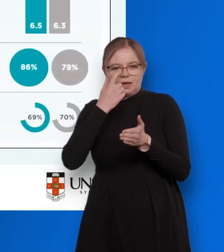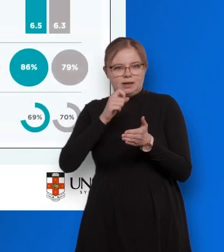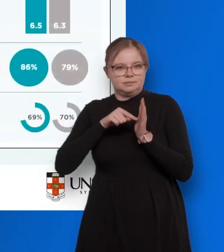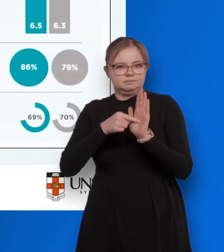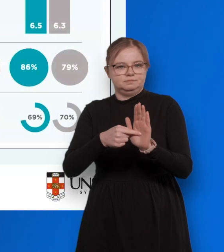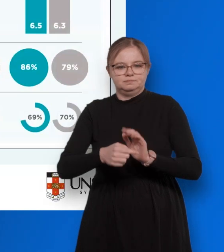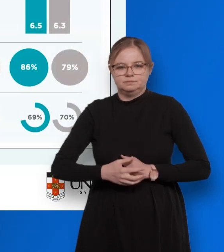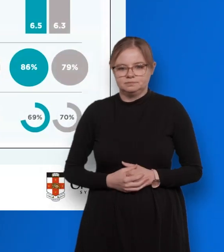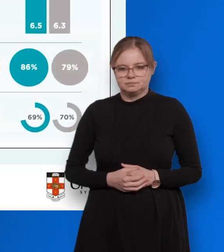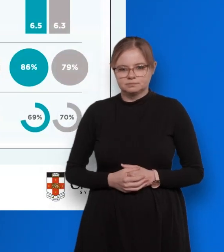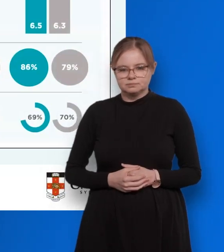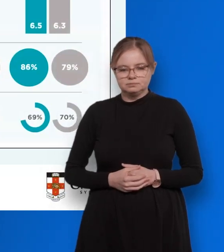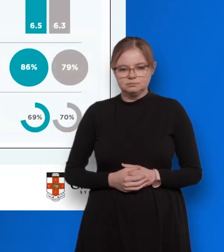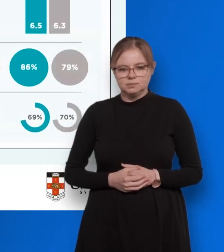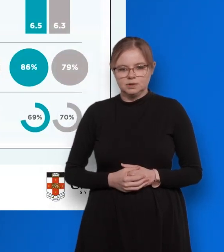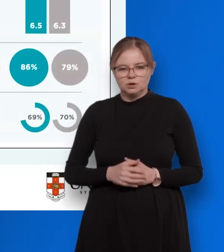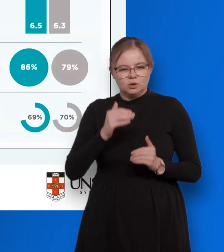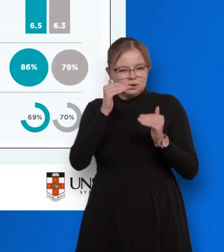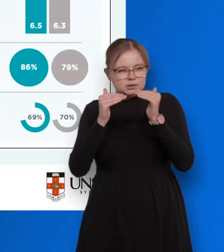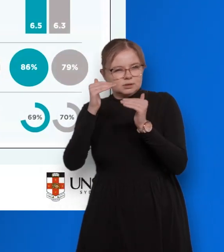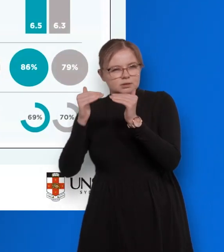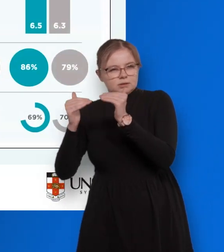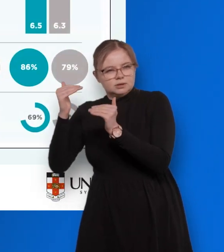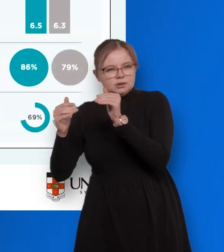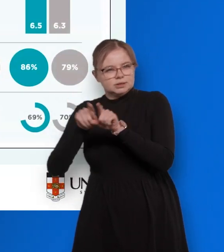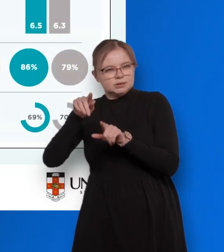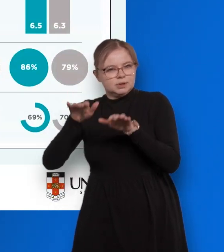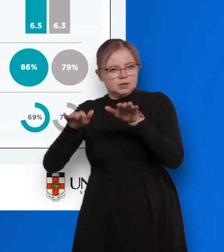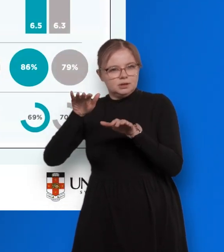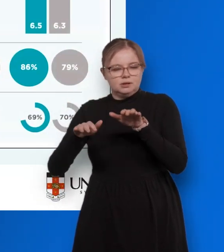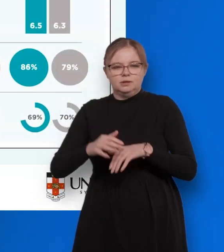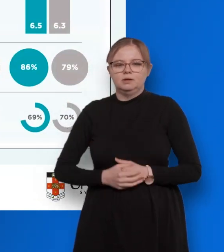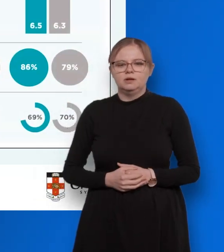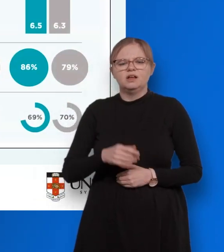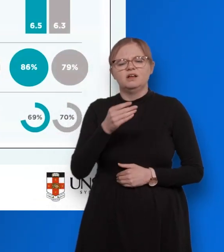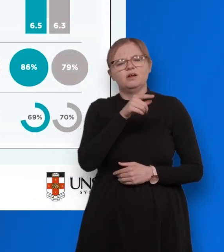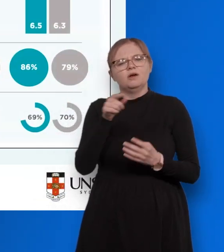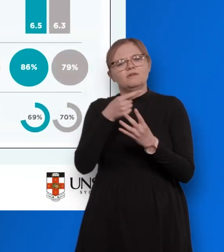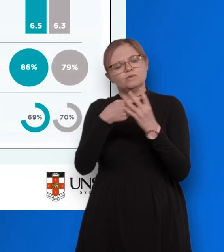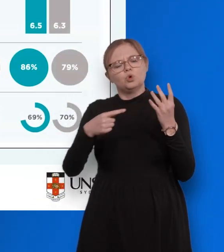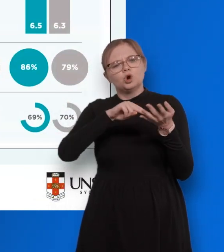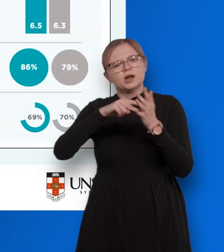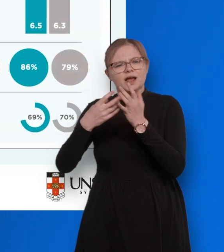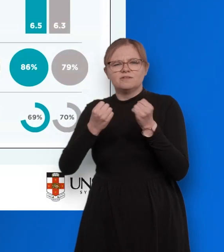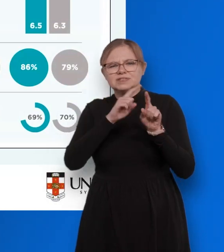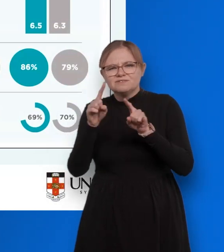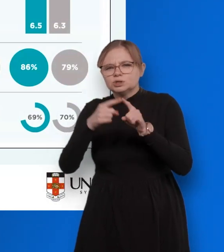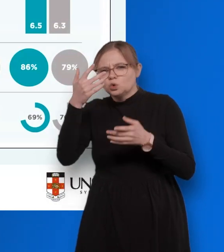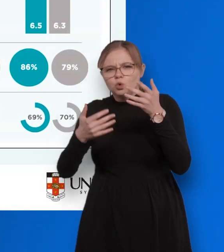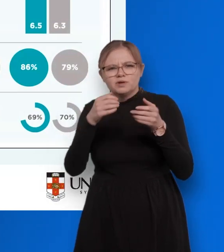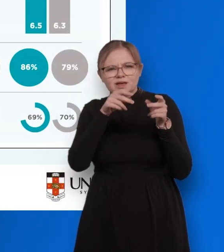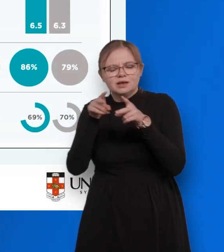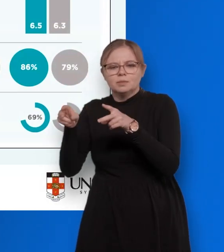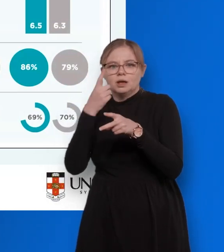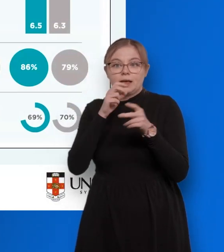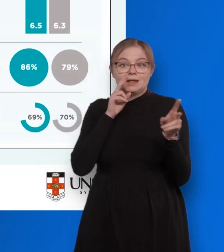for that. So of course, success rates and scoring patterns differed across the 4 organizations, but you can eyeball here,